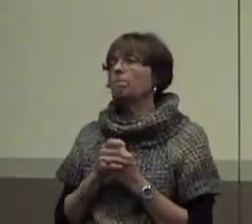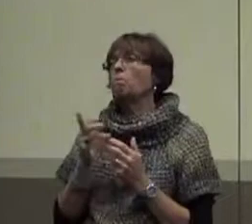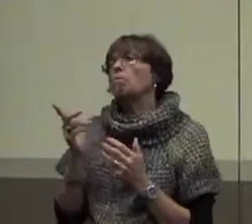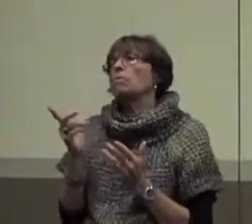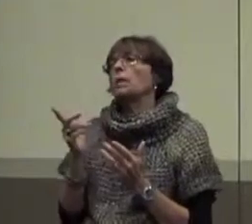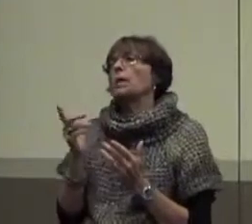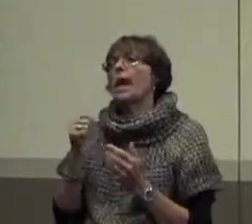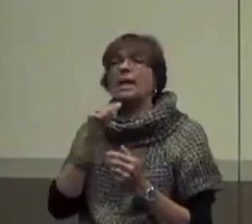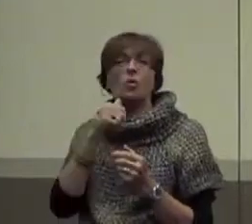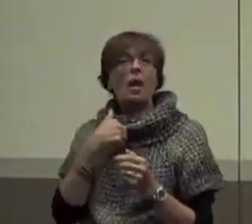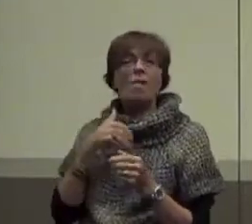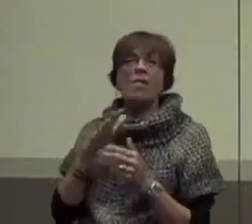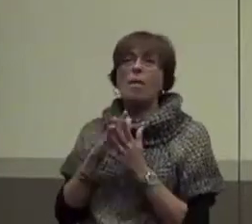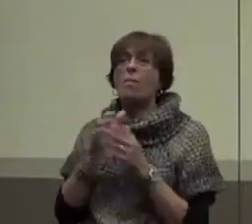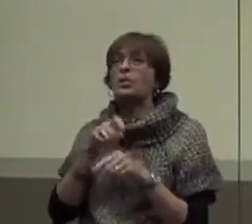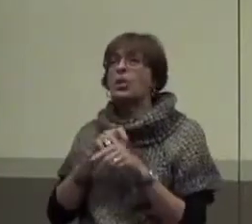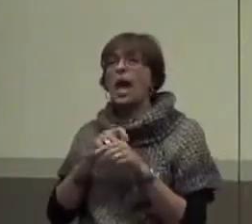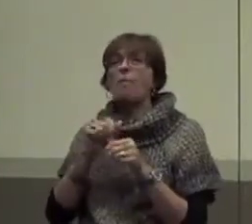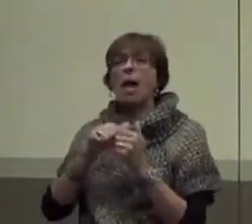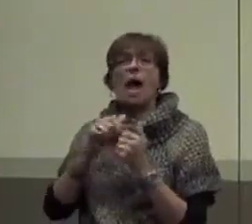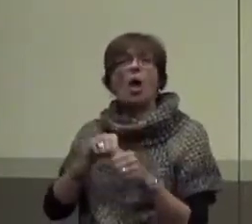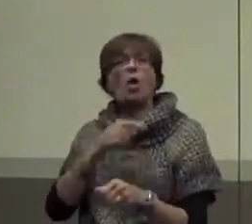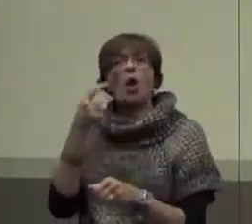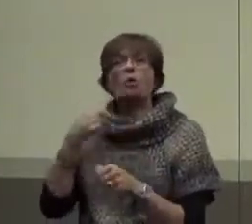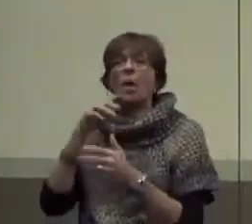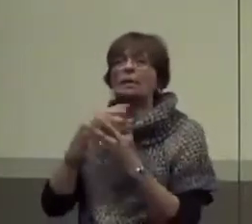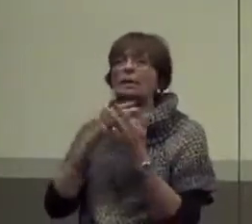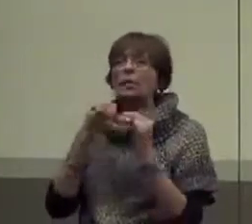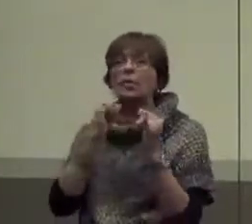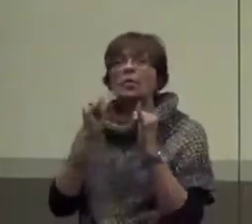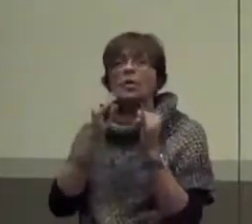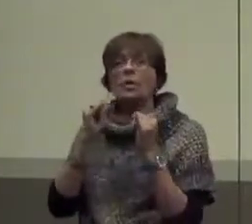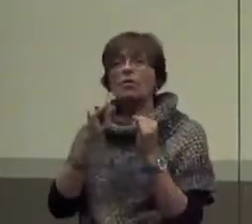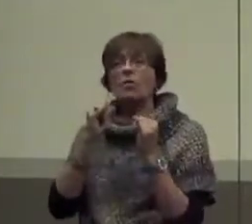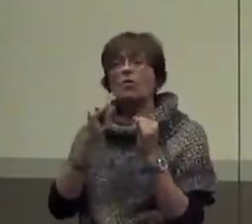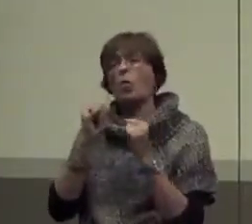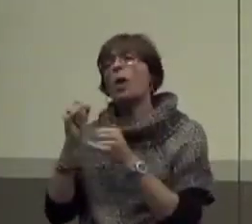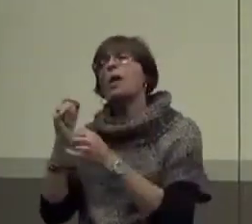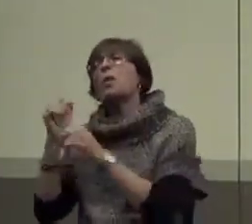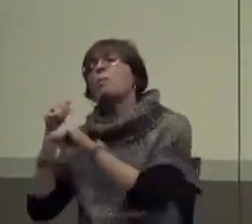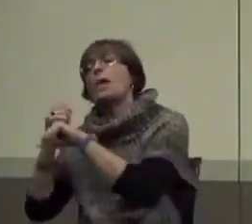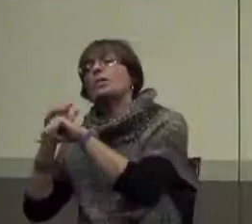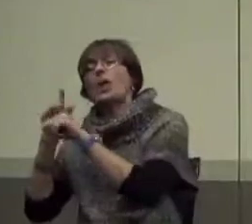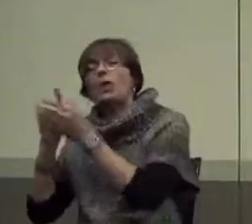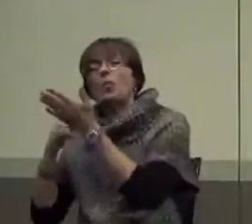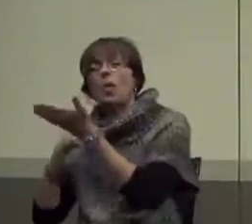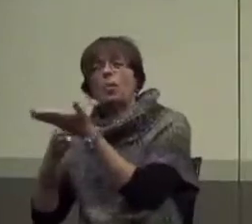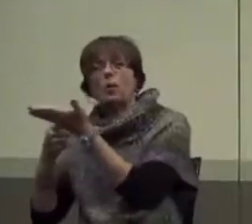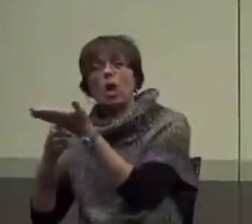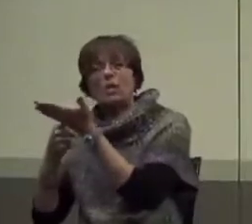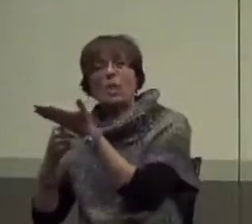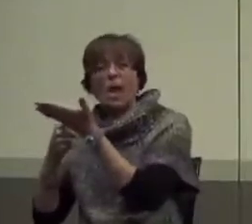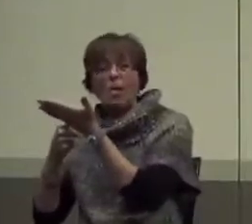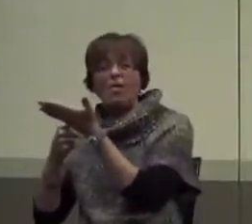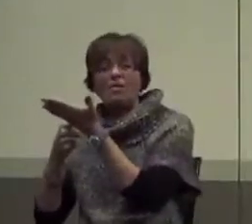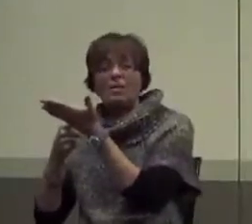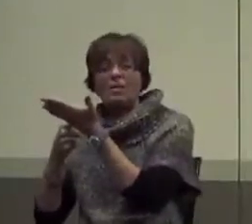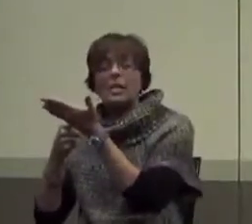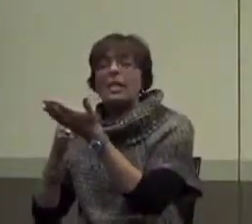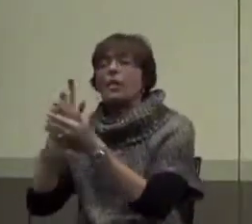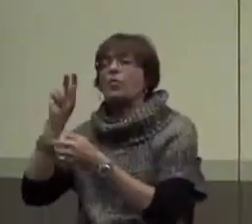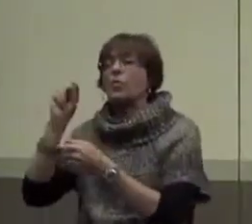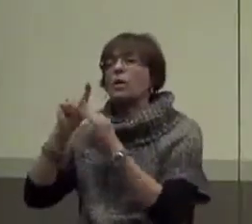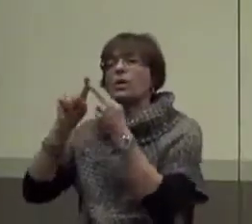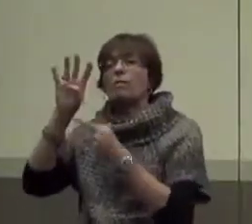Well, she's like, I don't have that much time. How long should I schedule this interview for? Based on what we talked about, I know I went over it quickly. It was 30 to 45 minutes,